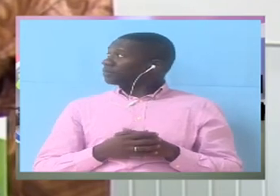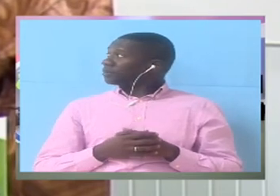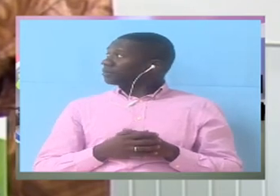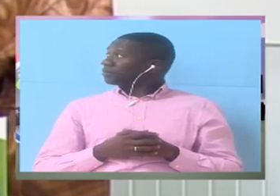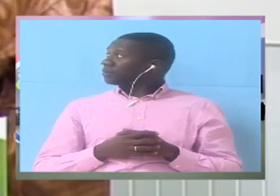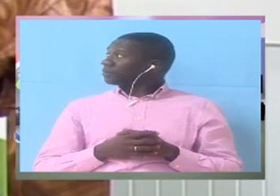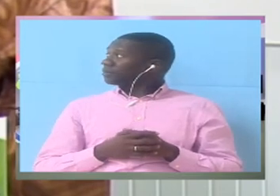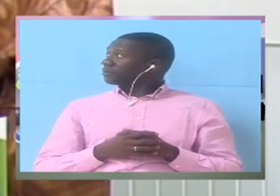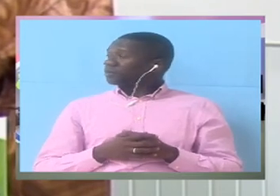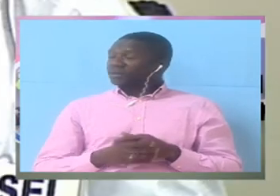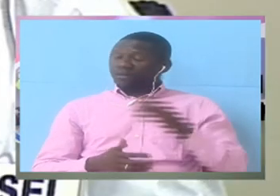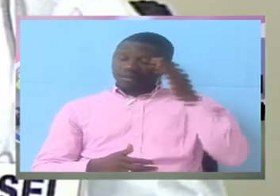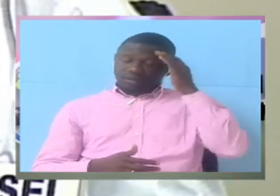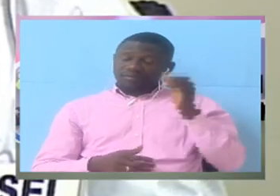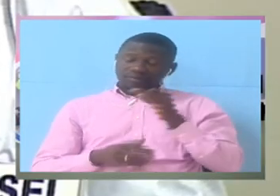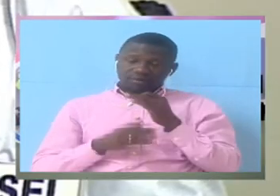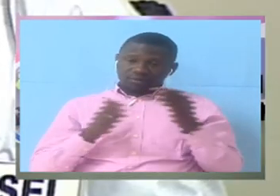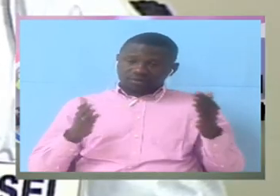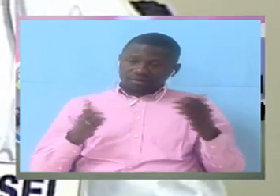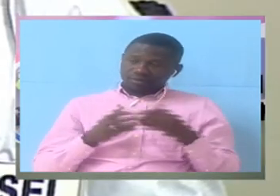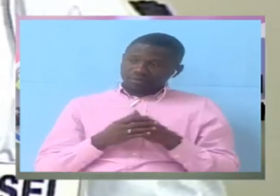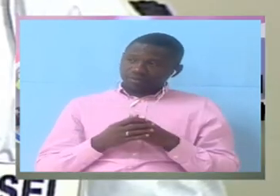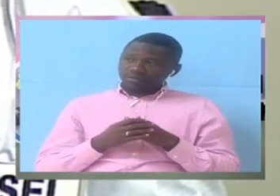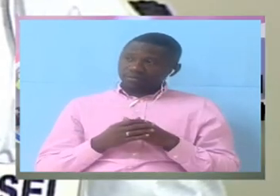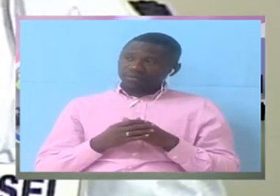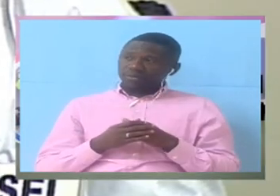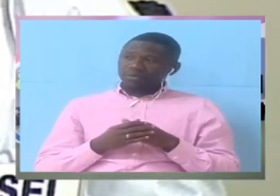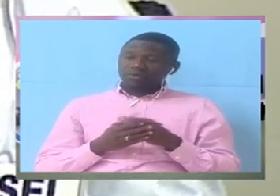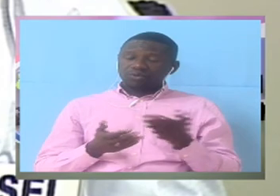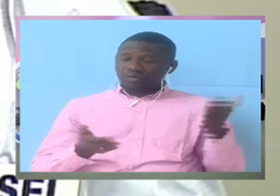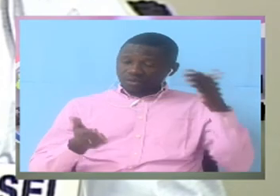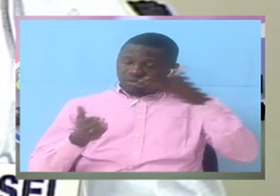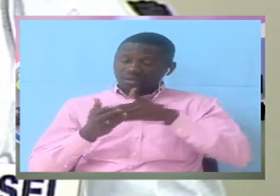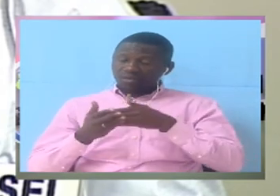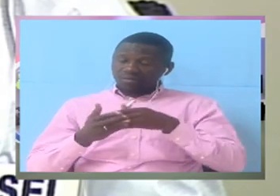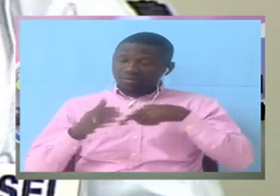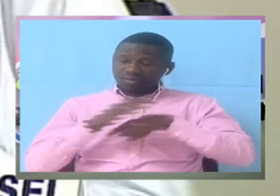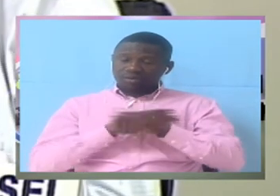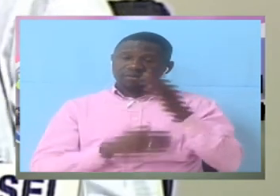it. Thank you very much. You came to Farafenye.